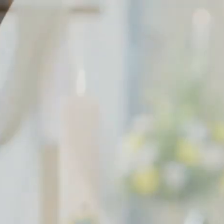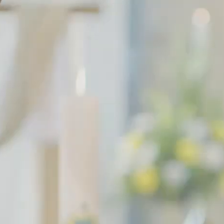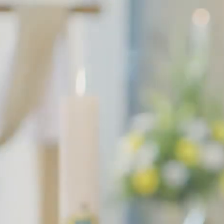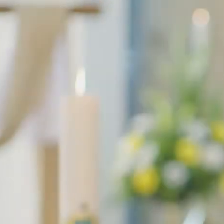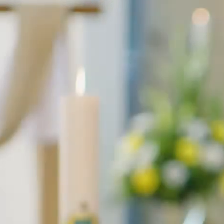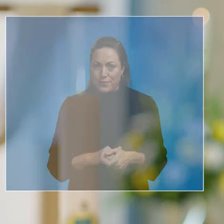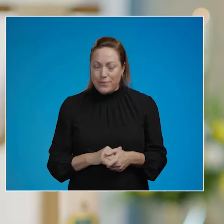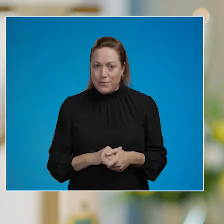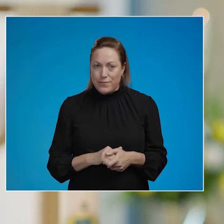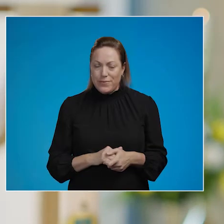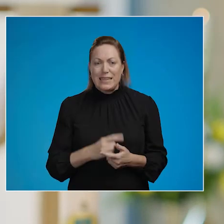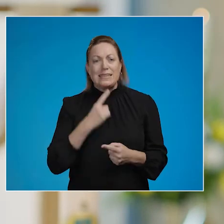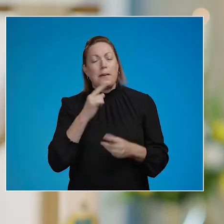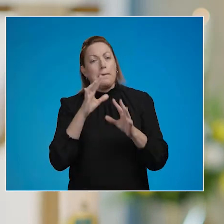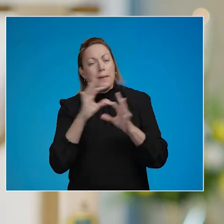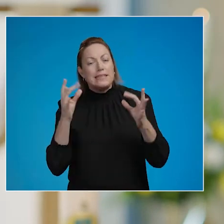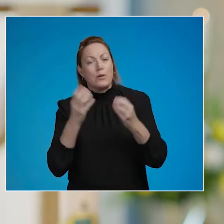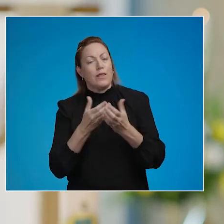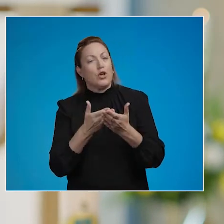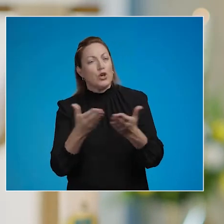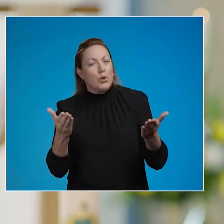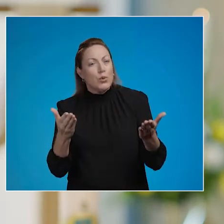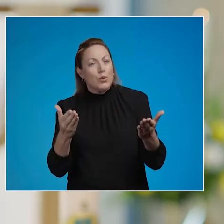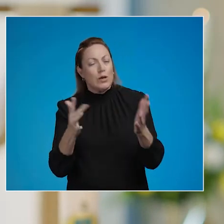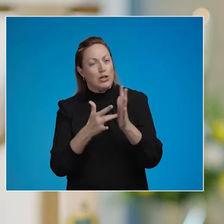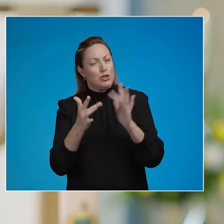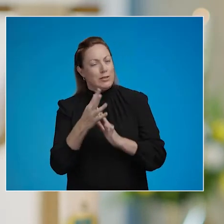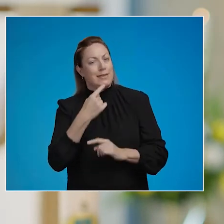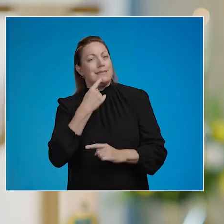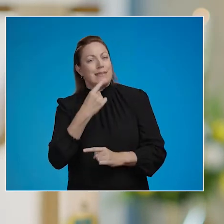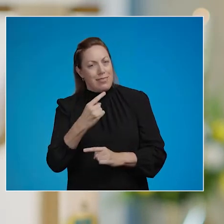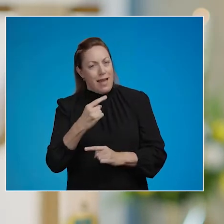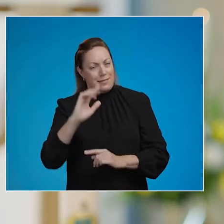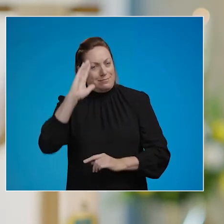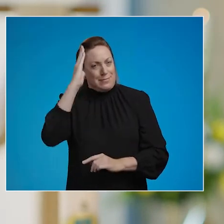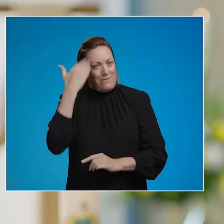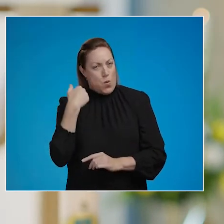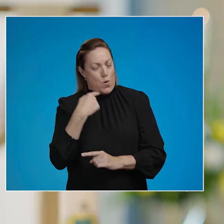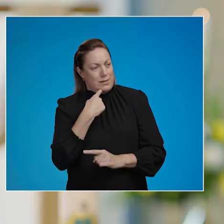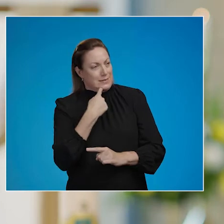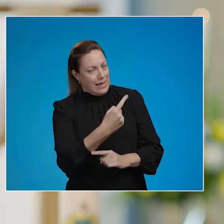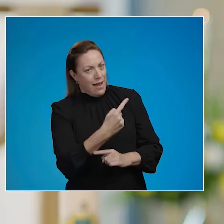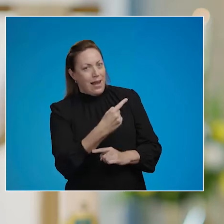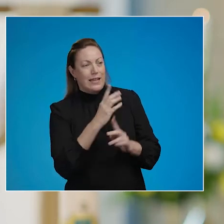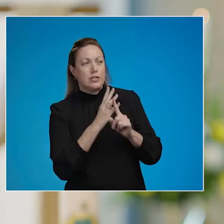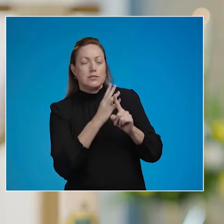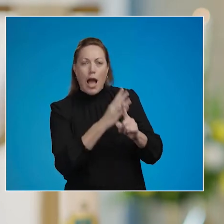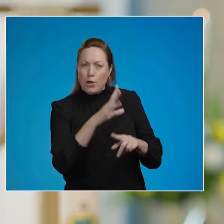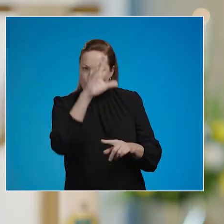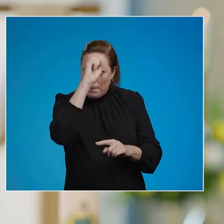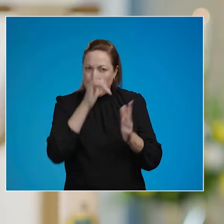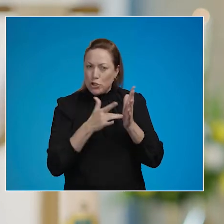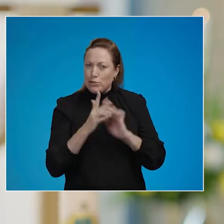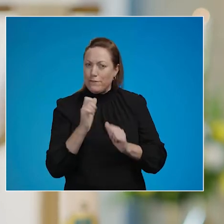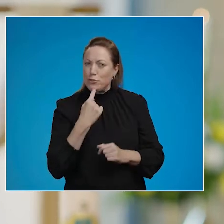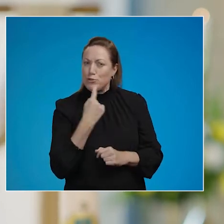says. He says, Peace be with you. The same words that he, in fact, had instructed his disciples when he'd